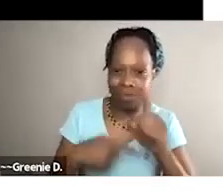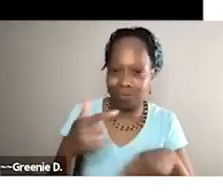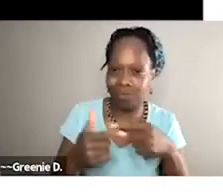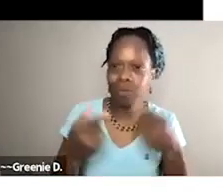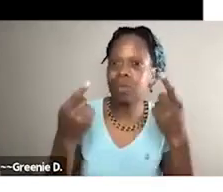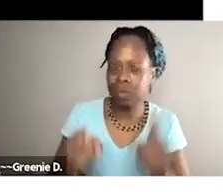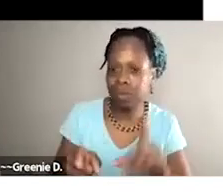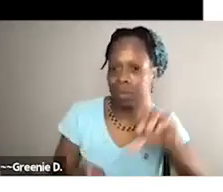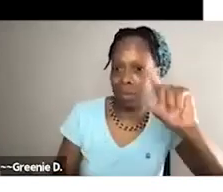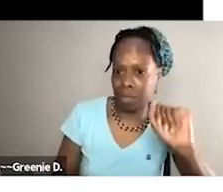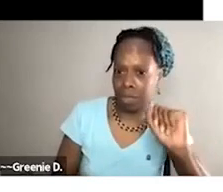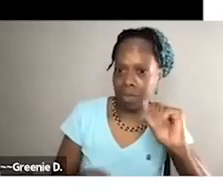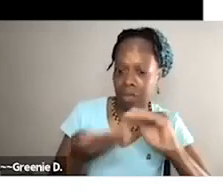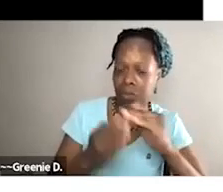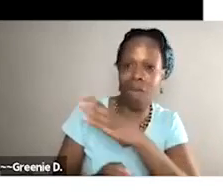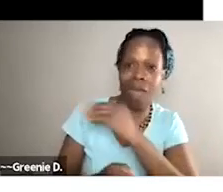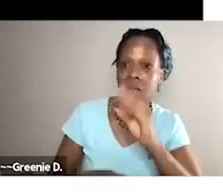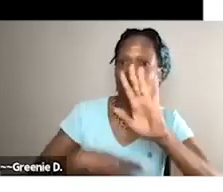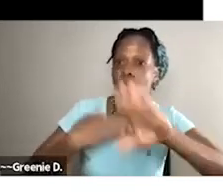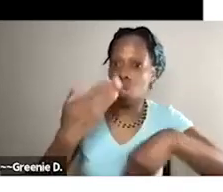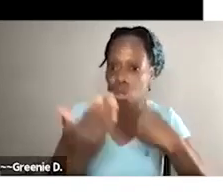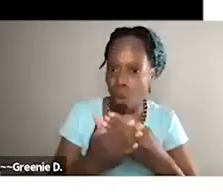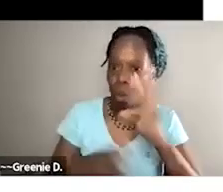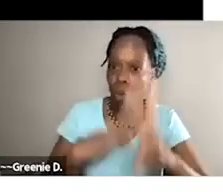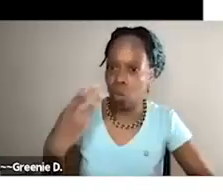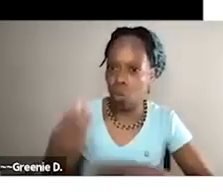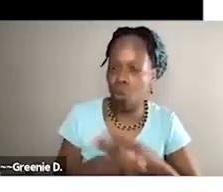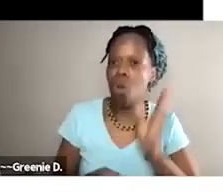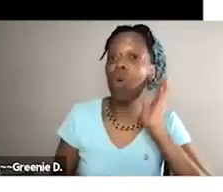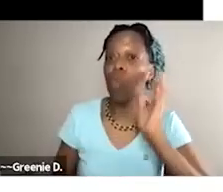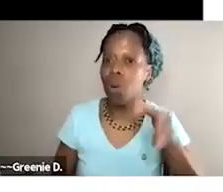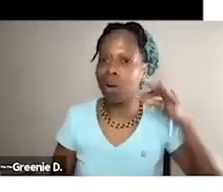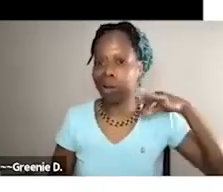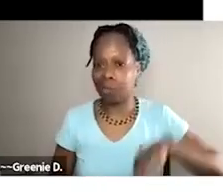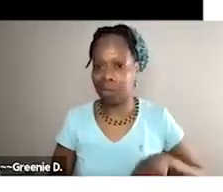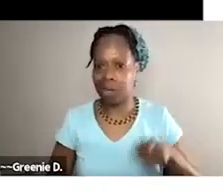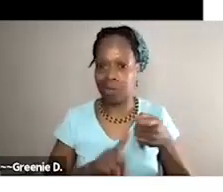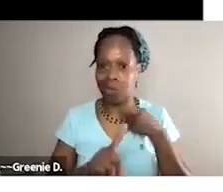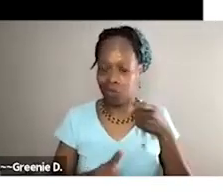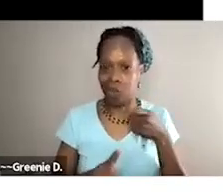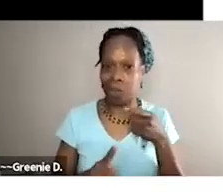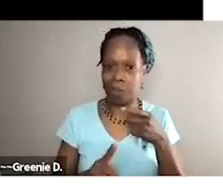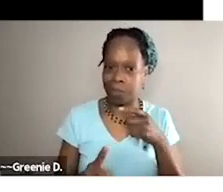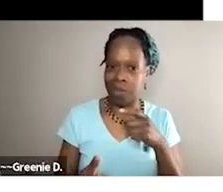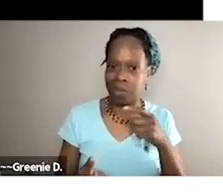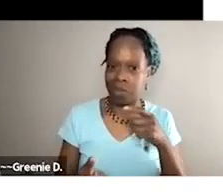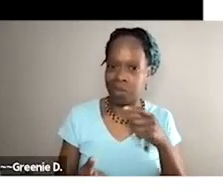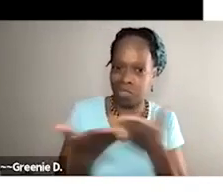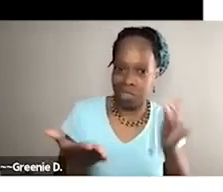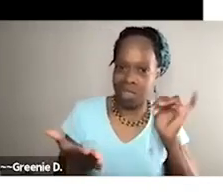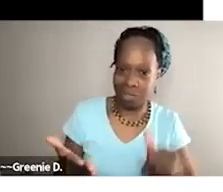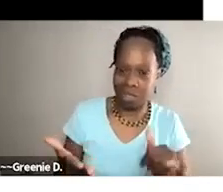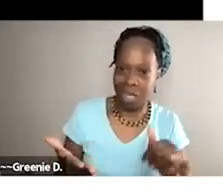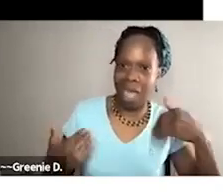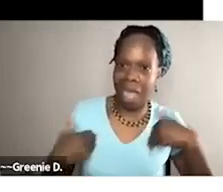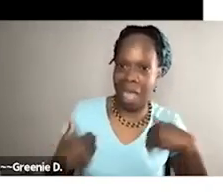world really would benefit from the innovation that disability and living with a disability